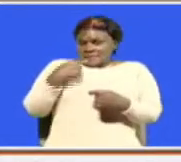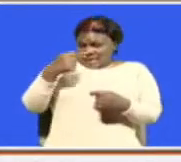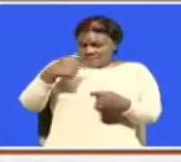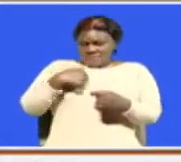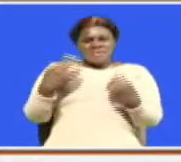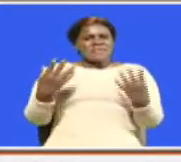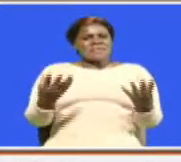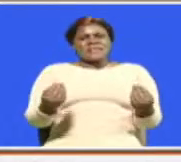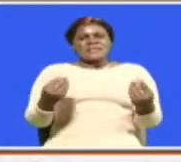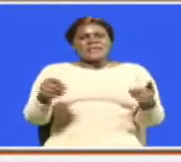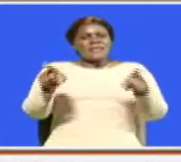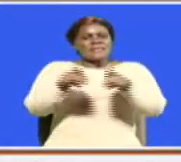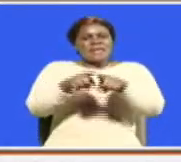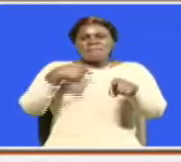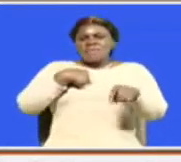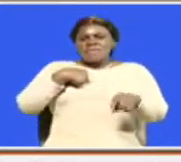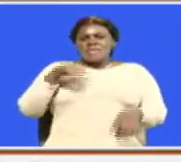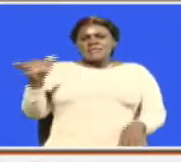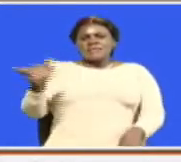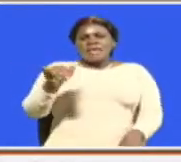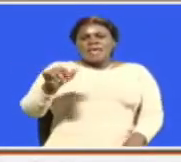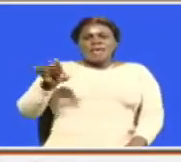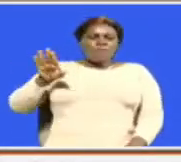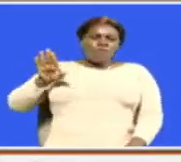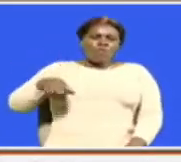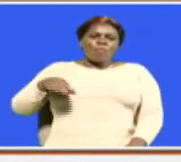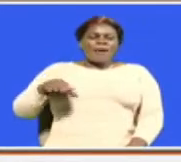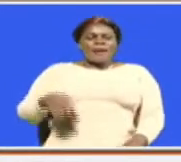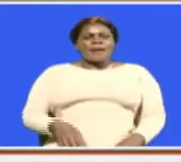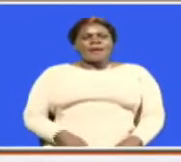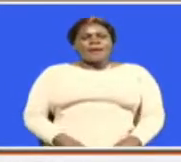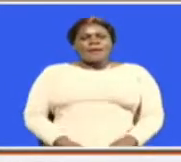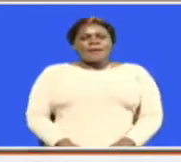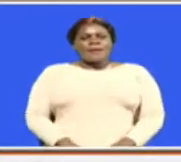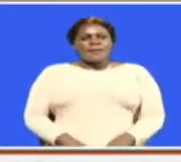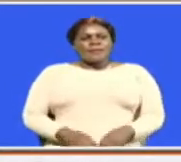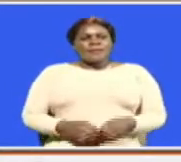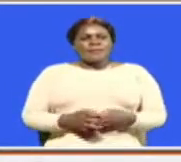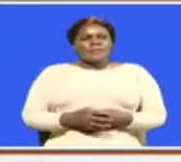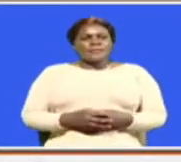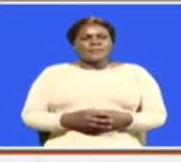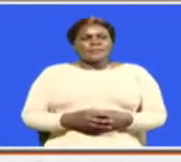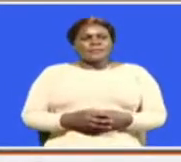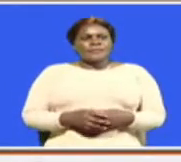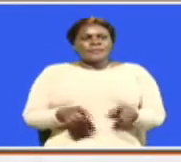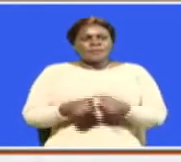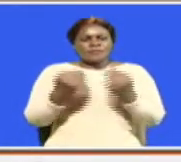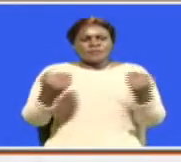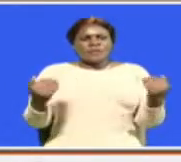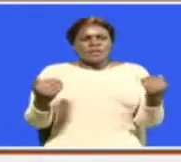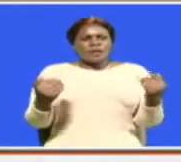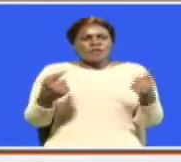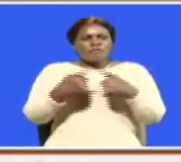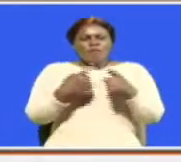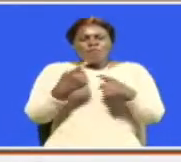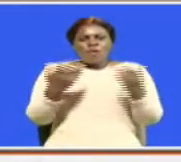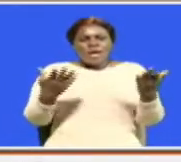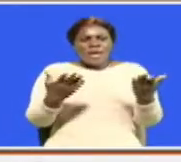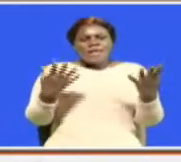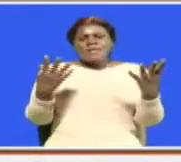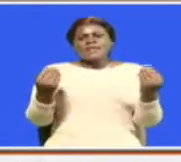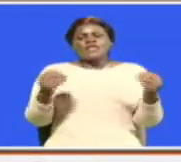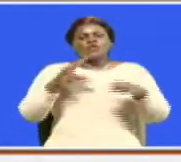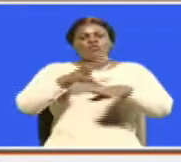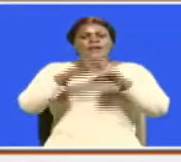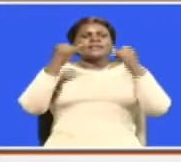sasa, kwa sababu sisi tume, yani tumekuwa sisi ni wanawake pale na wanaona tuko watoto wao, wanatujua sisi tumetoka wapi, imekuwa